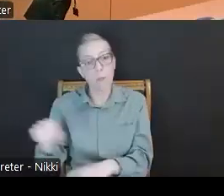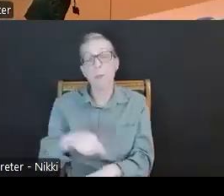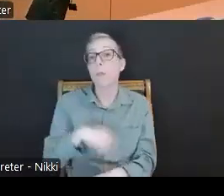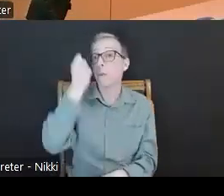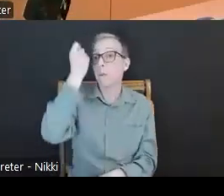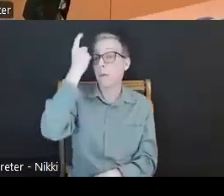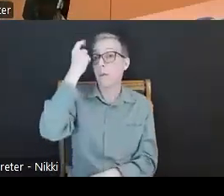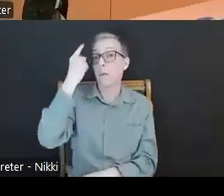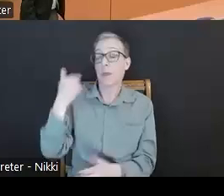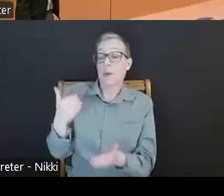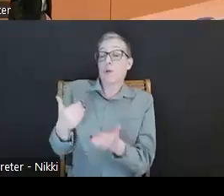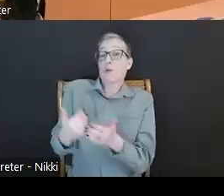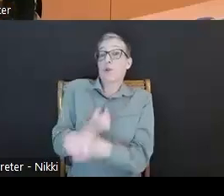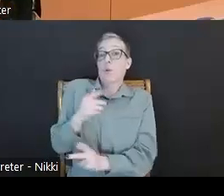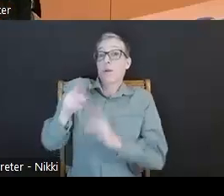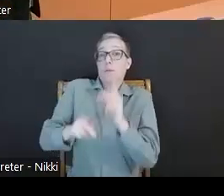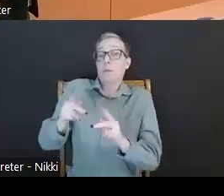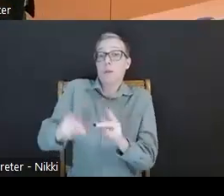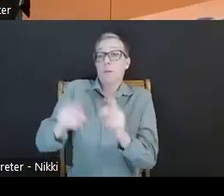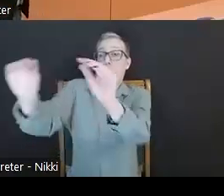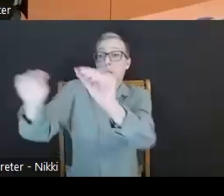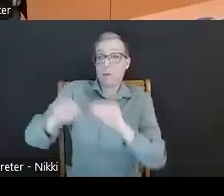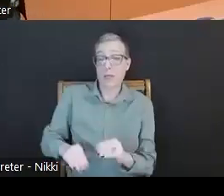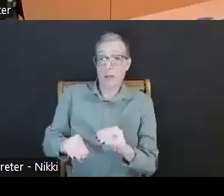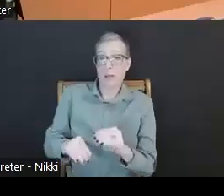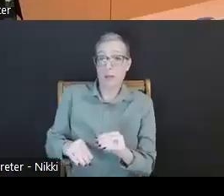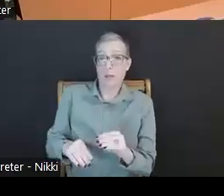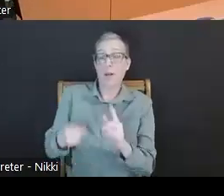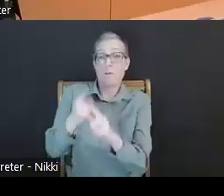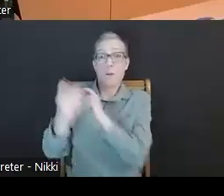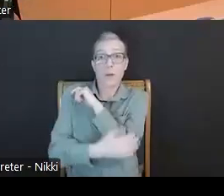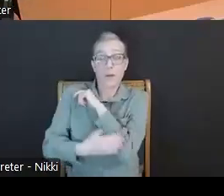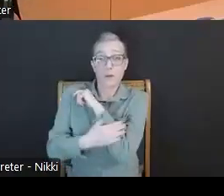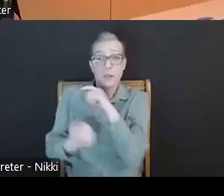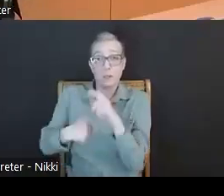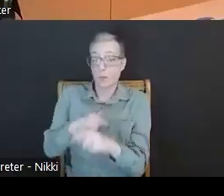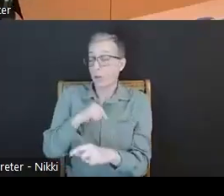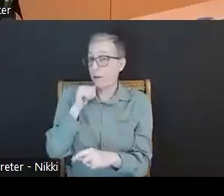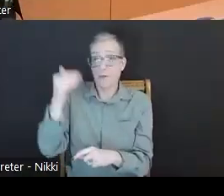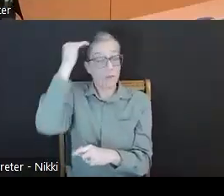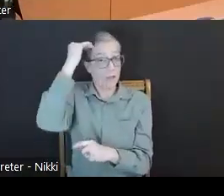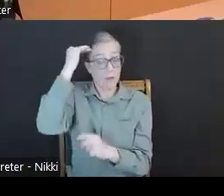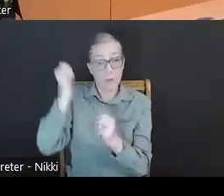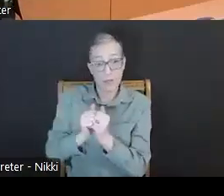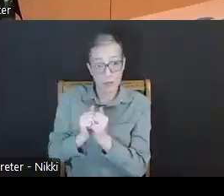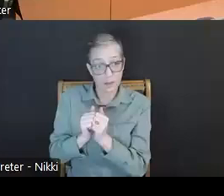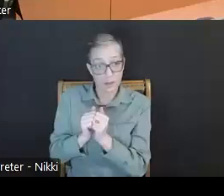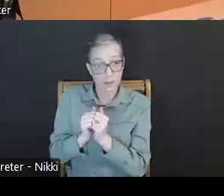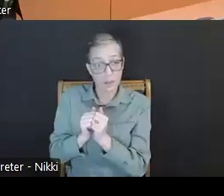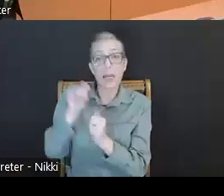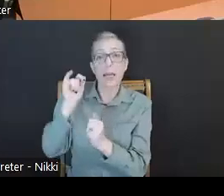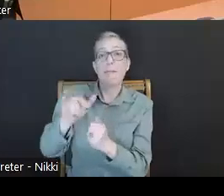coming in from countries that we are not familiar with, as you can imagine, that gleaning gets more